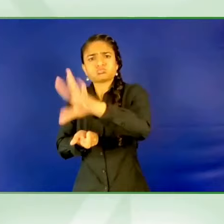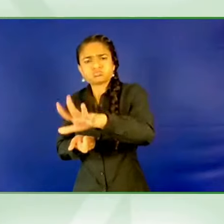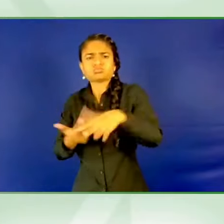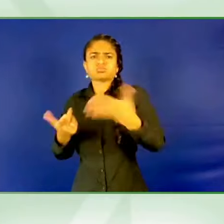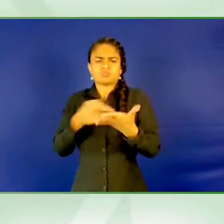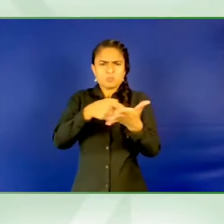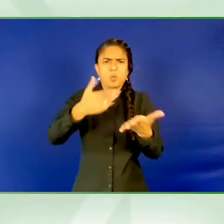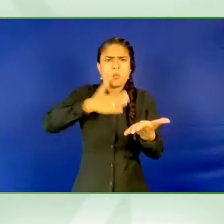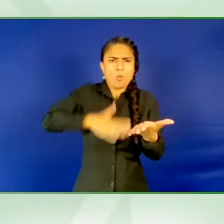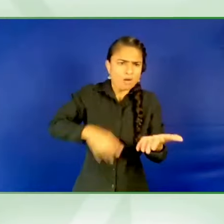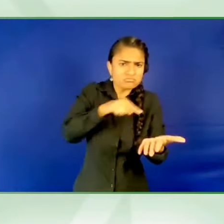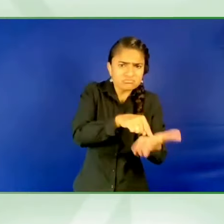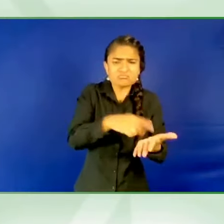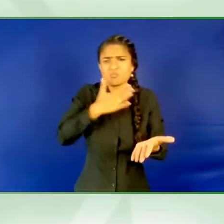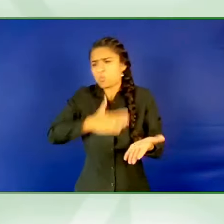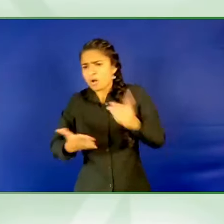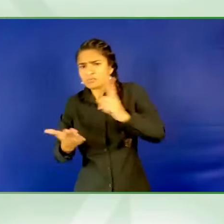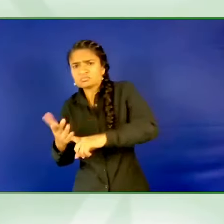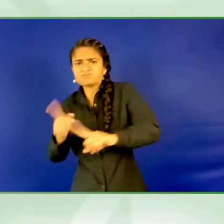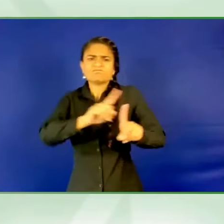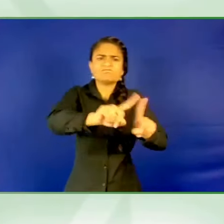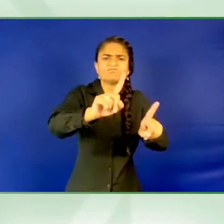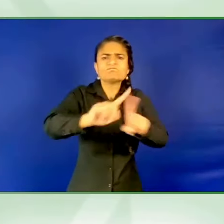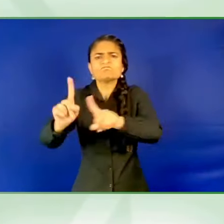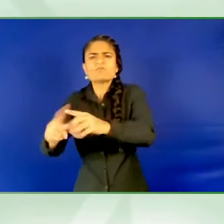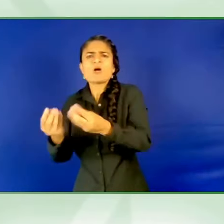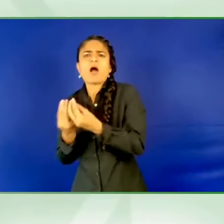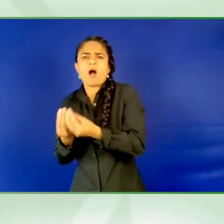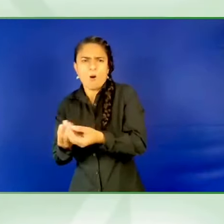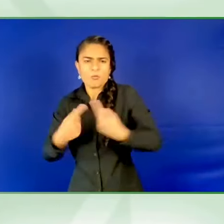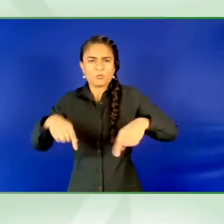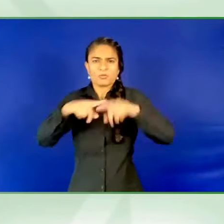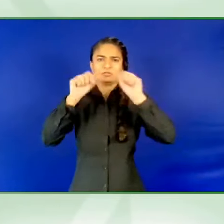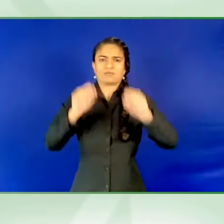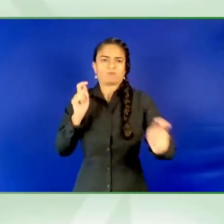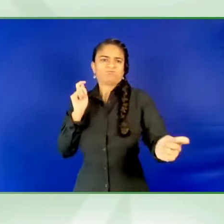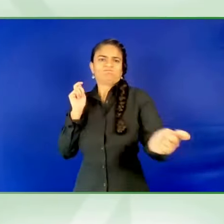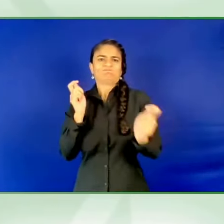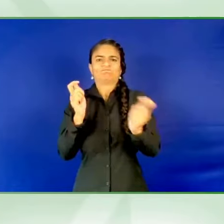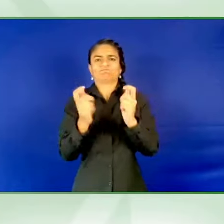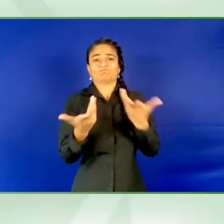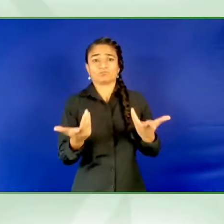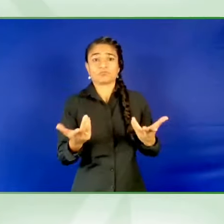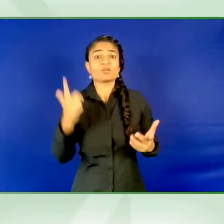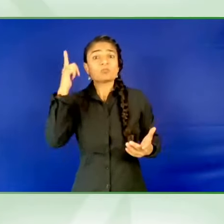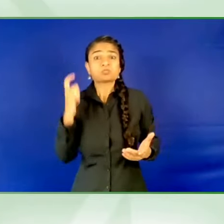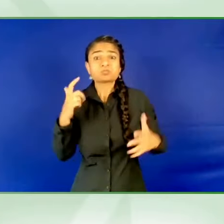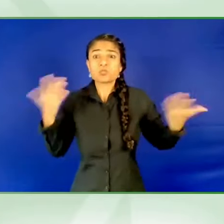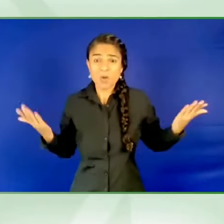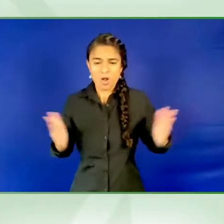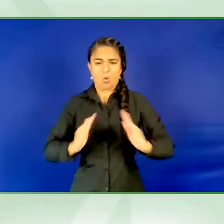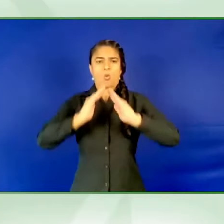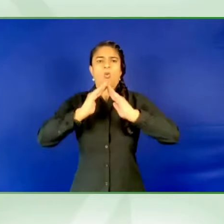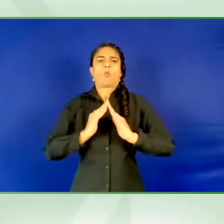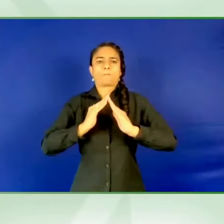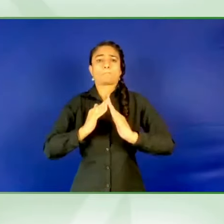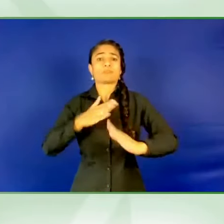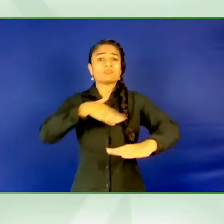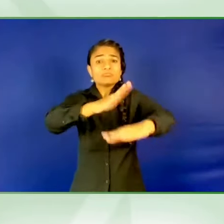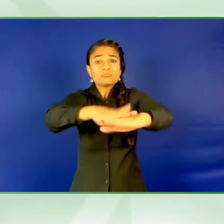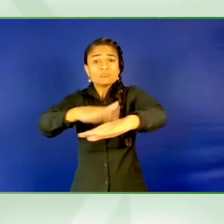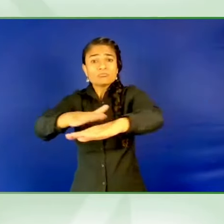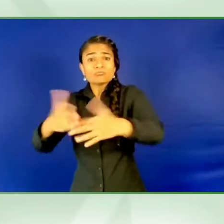You open the window, you can look or you can feel the weather, and that has to do with